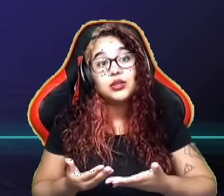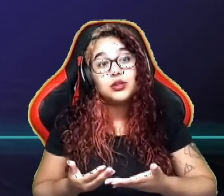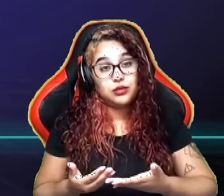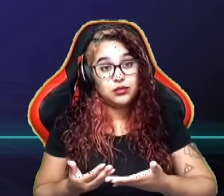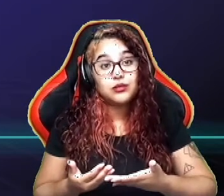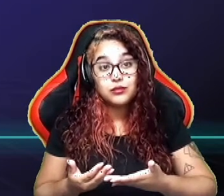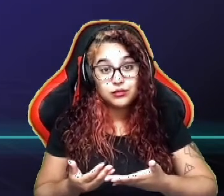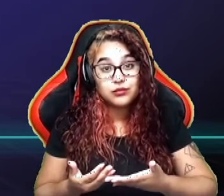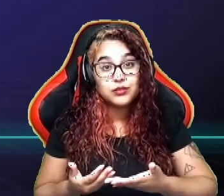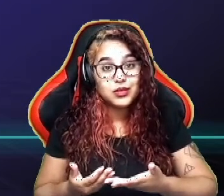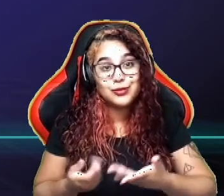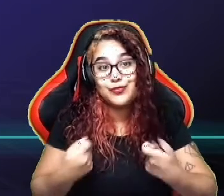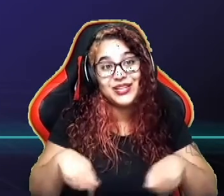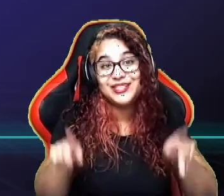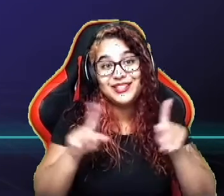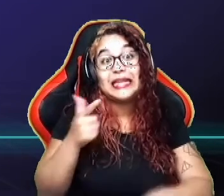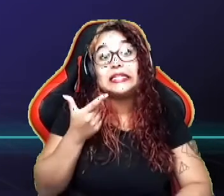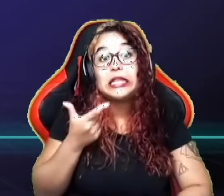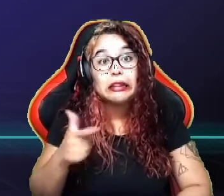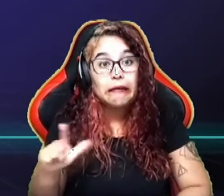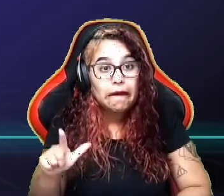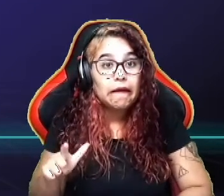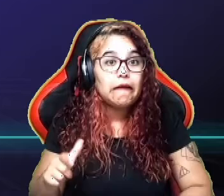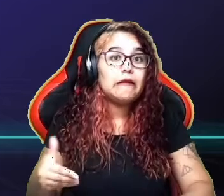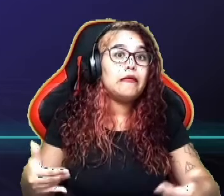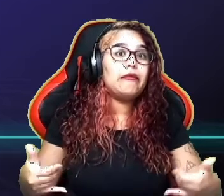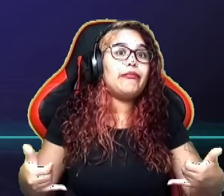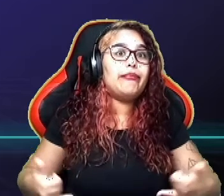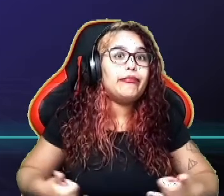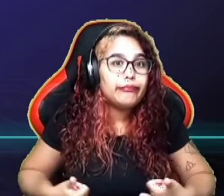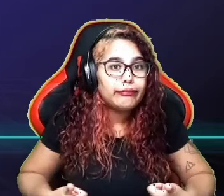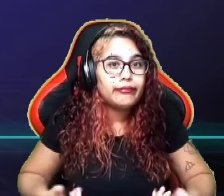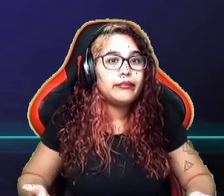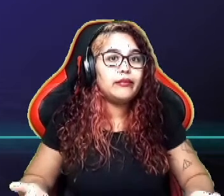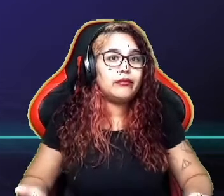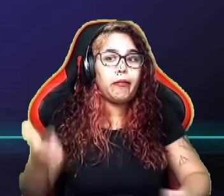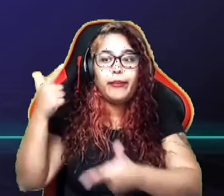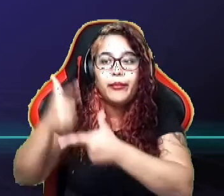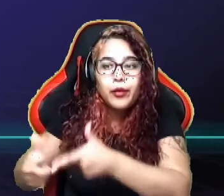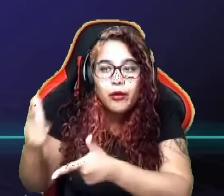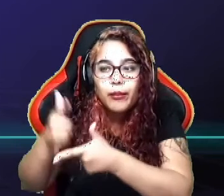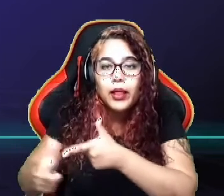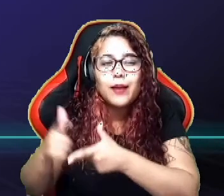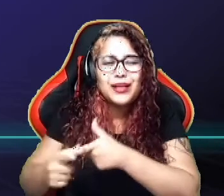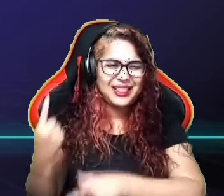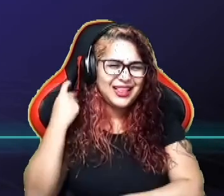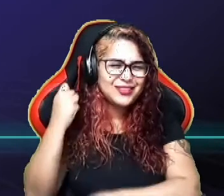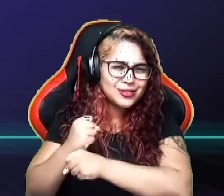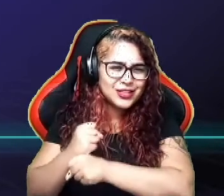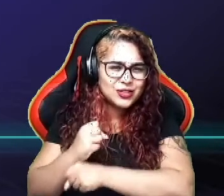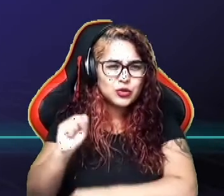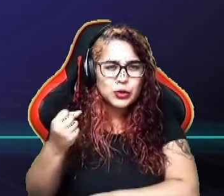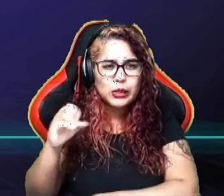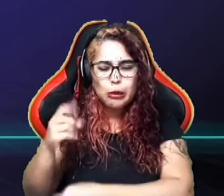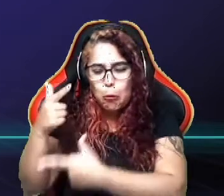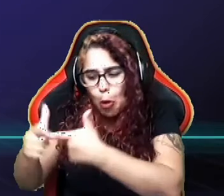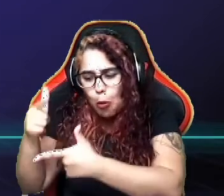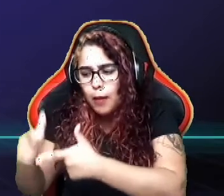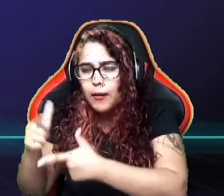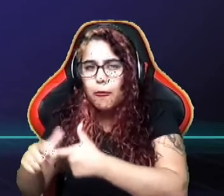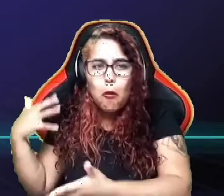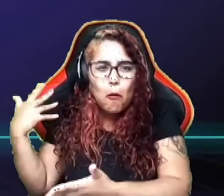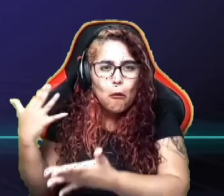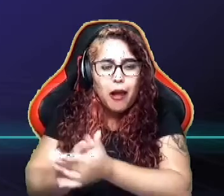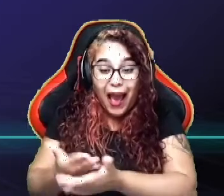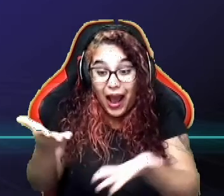today. We don't have to, you know, come on, reinvent the wheel, go through the same problems again that they